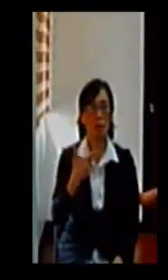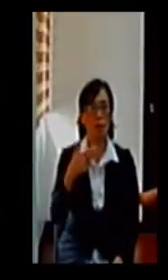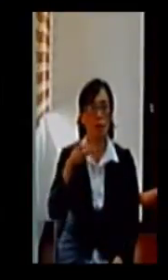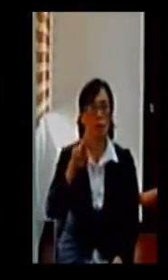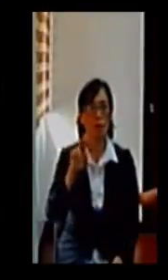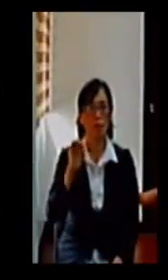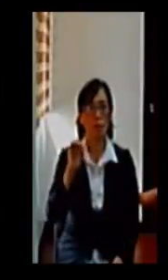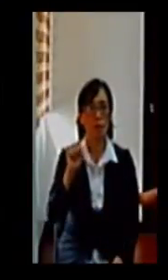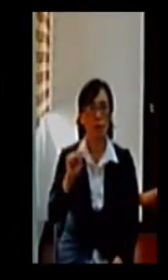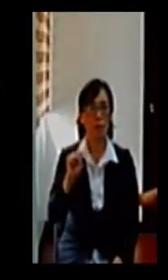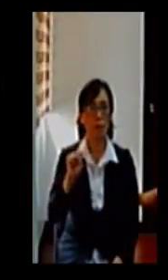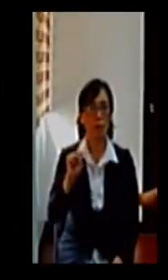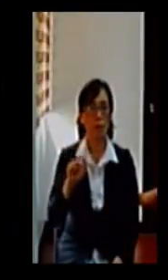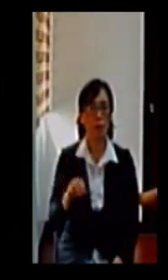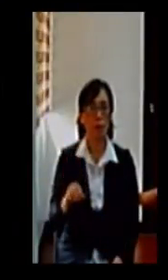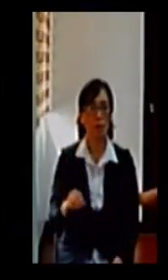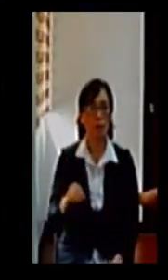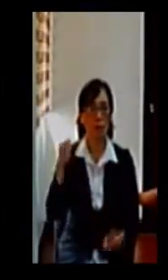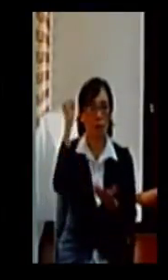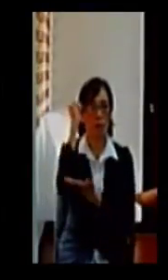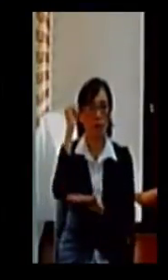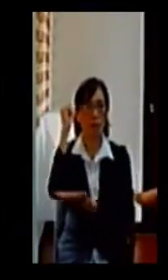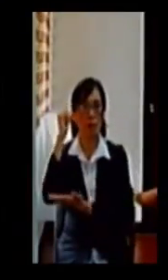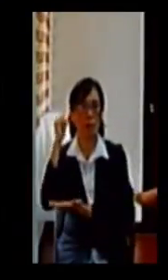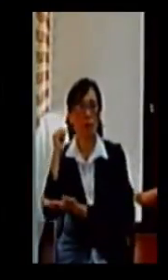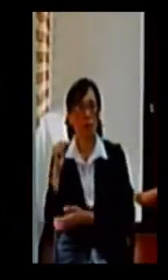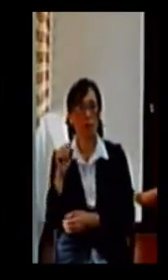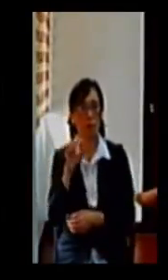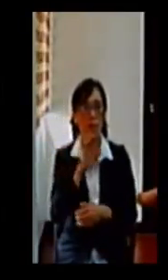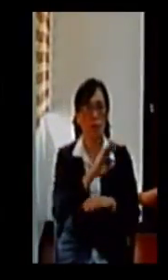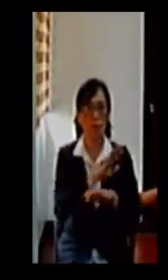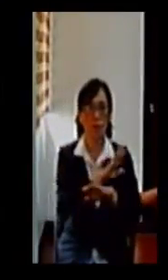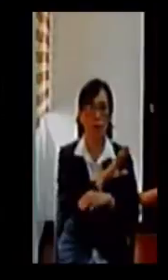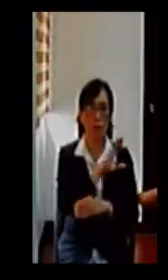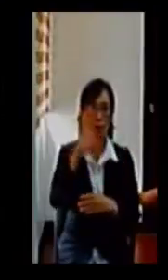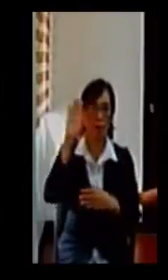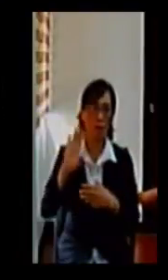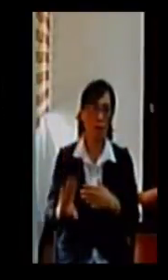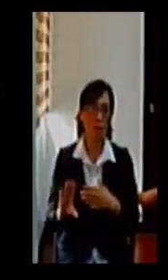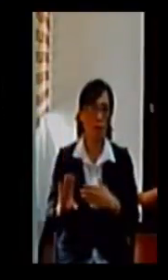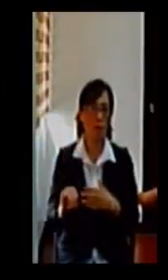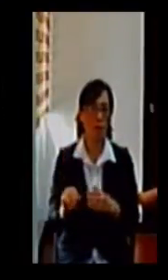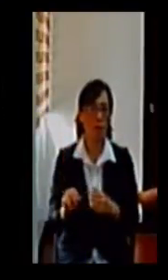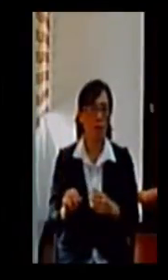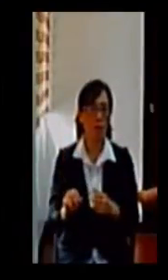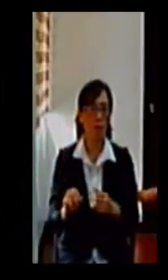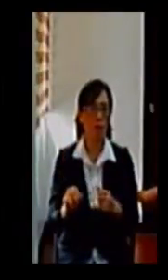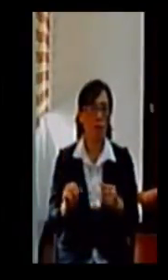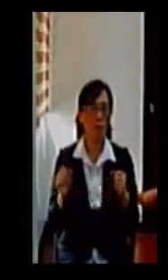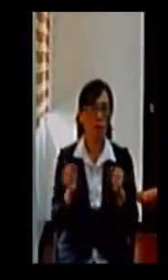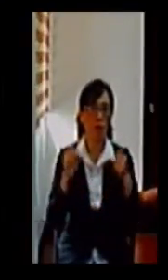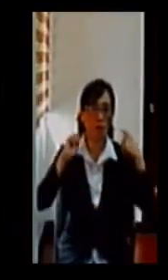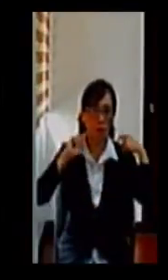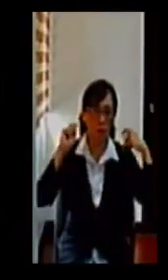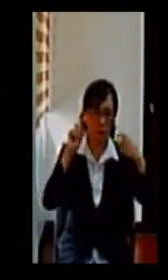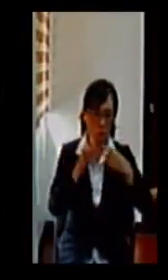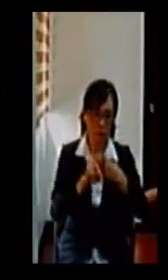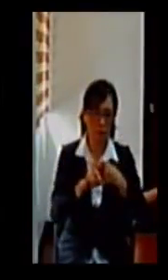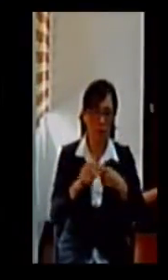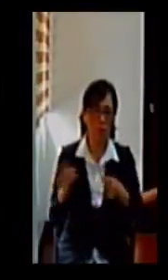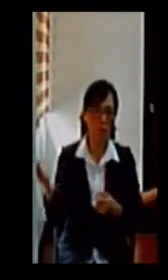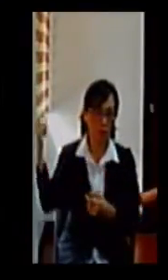deforested in, you know, almost completely in shortly after the Spaniards came. And, you